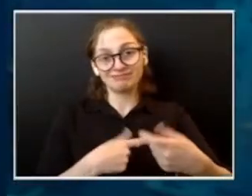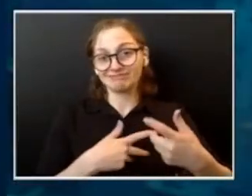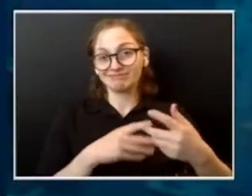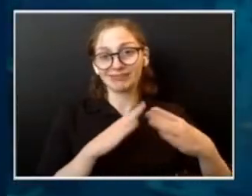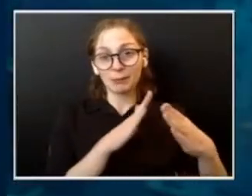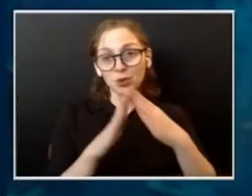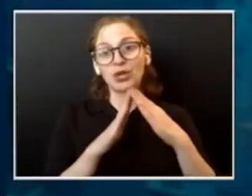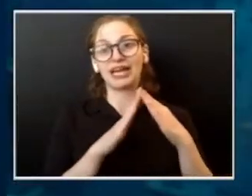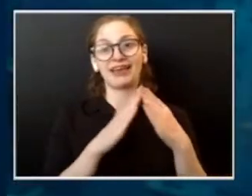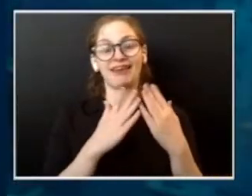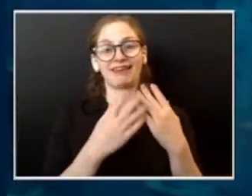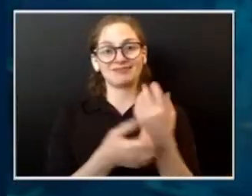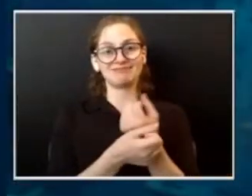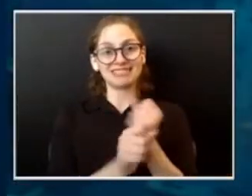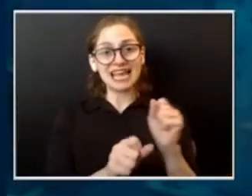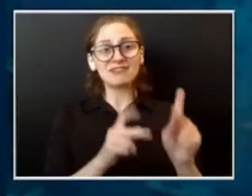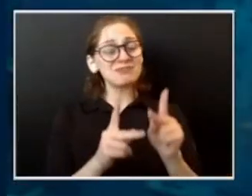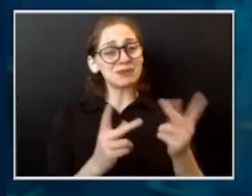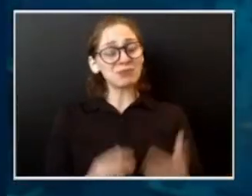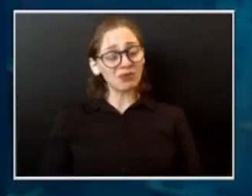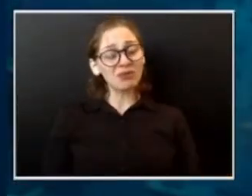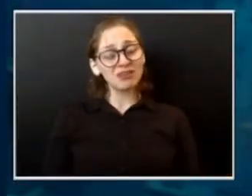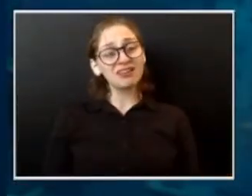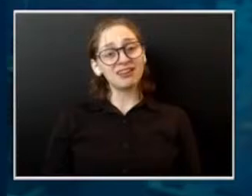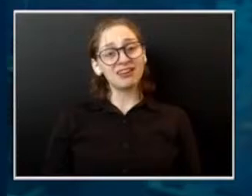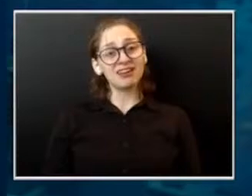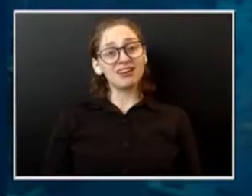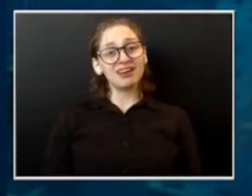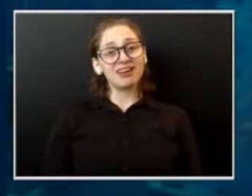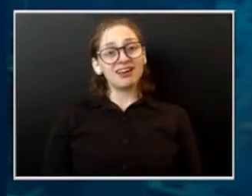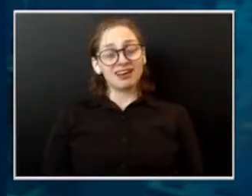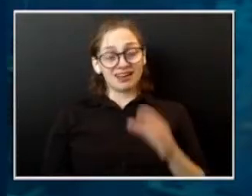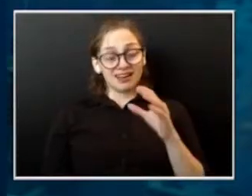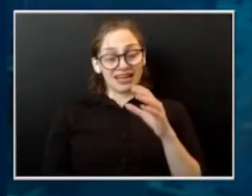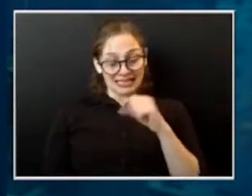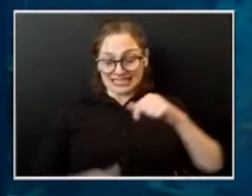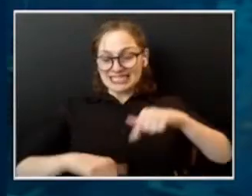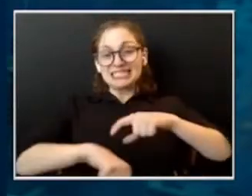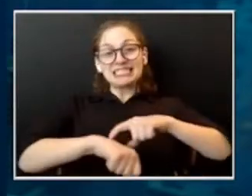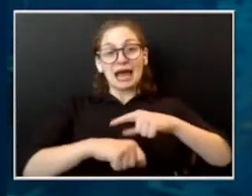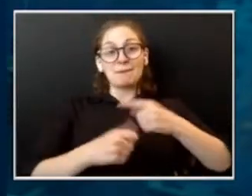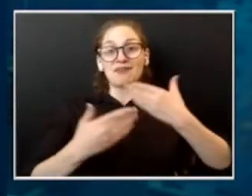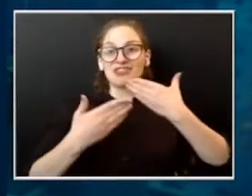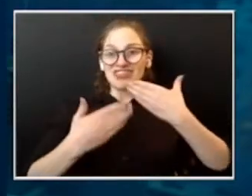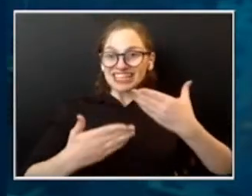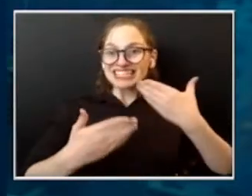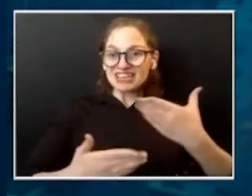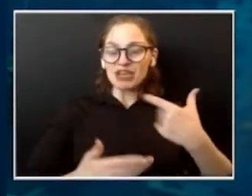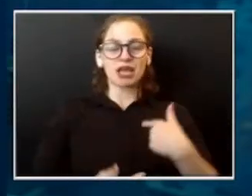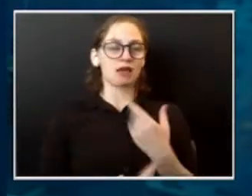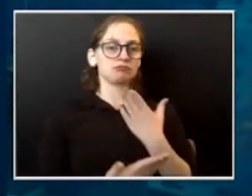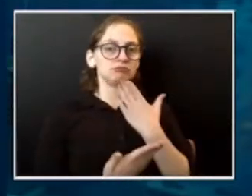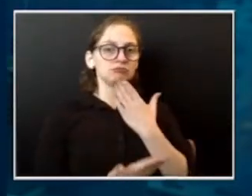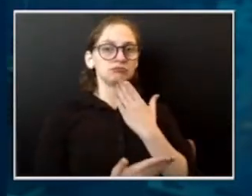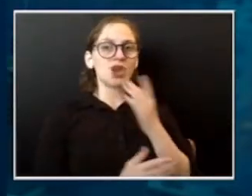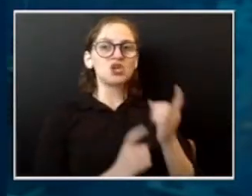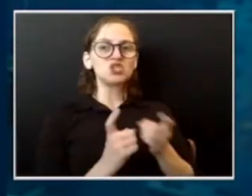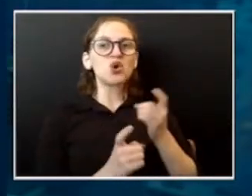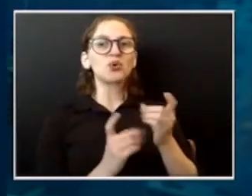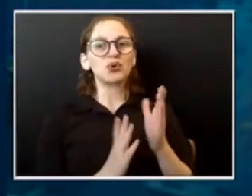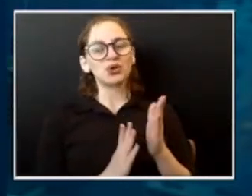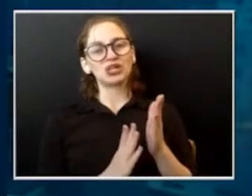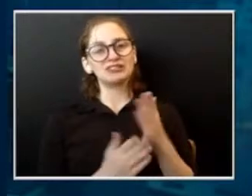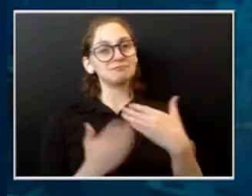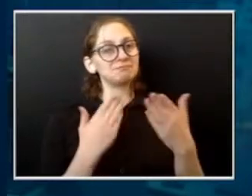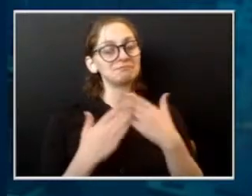saving others. And I guess in this time of Thanksgiving, I'm thankful for donors, living and deceased, and the families